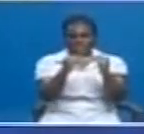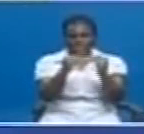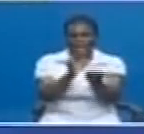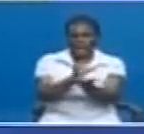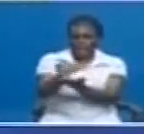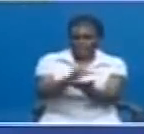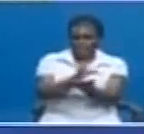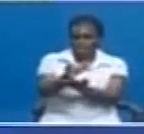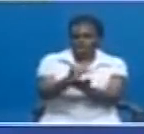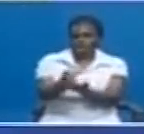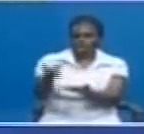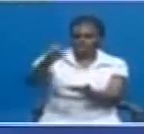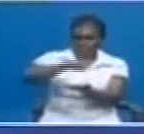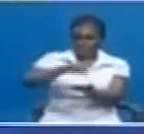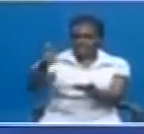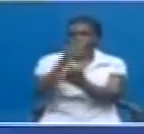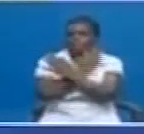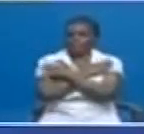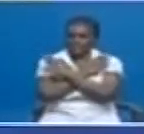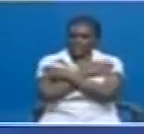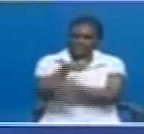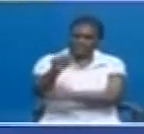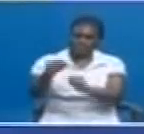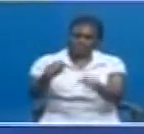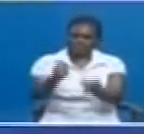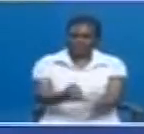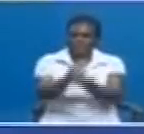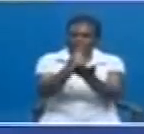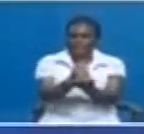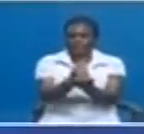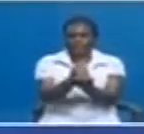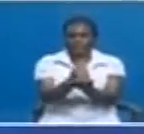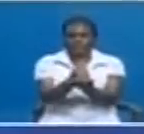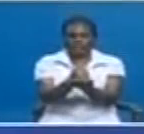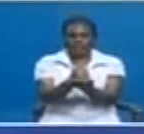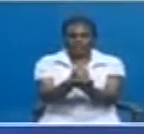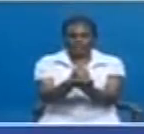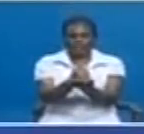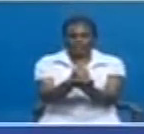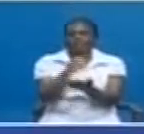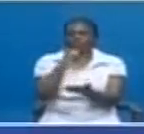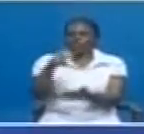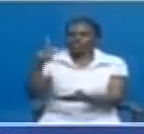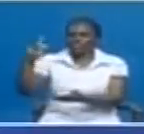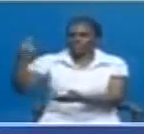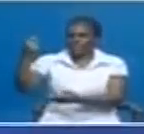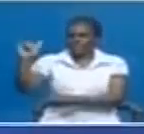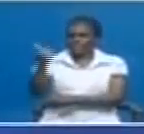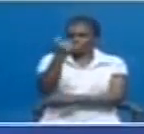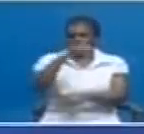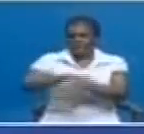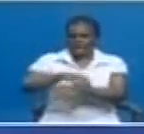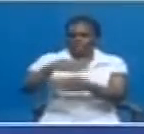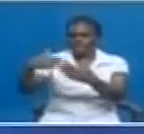from another strategic partner, that can be offshooted into equity within the long run instead of KQ or incurring more